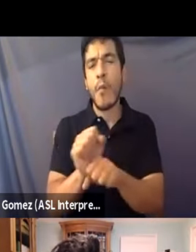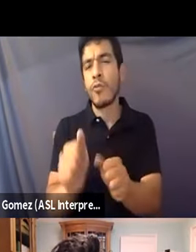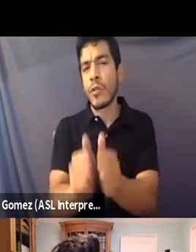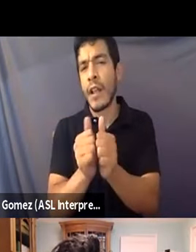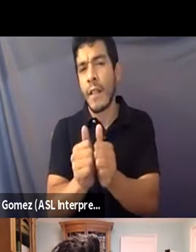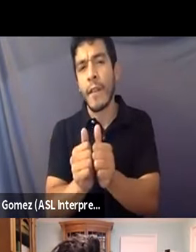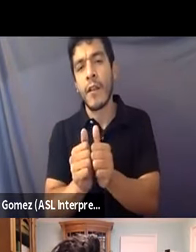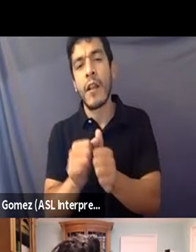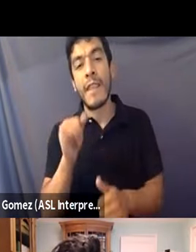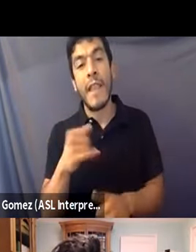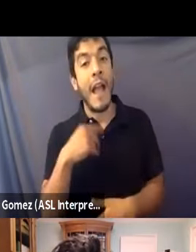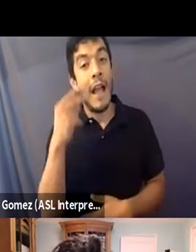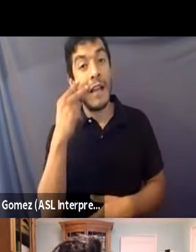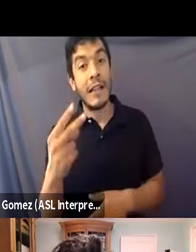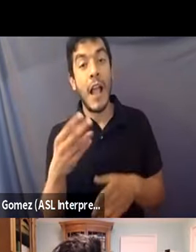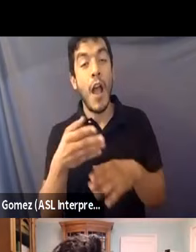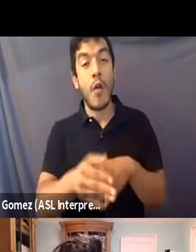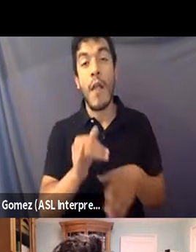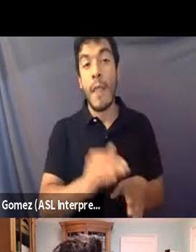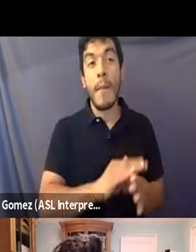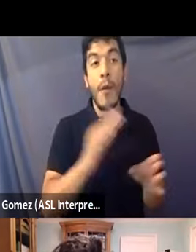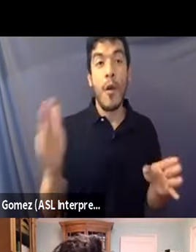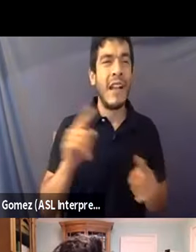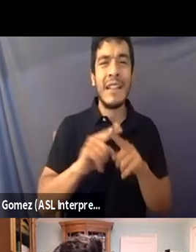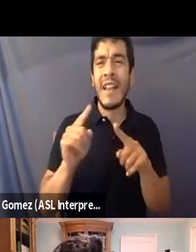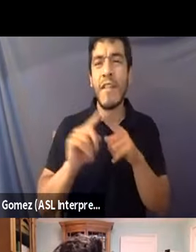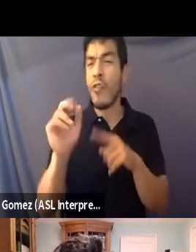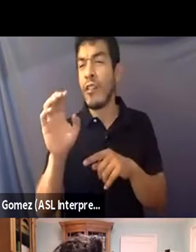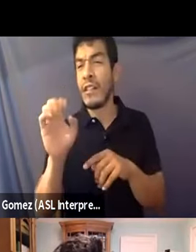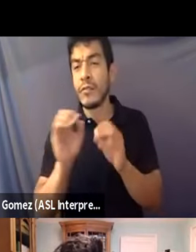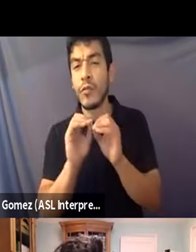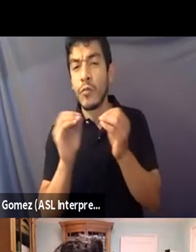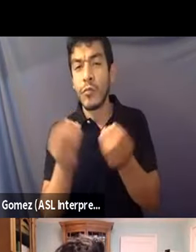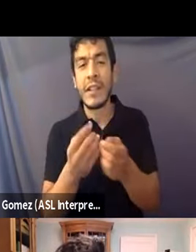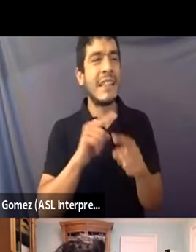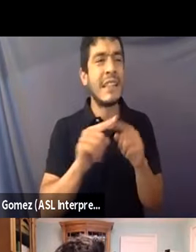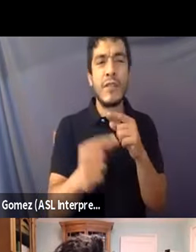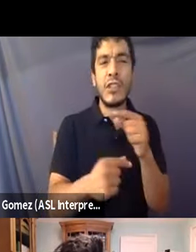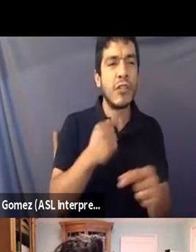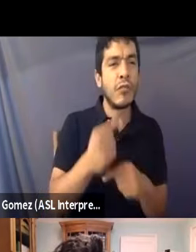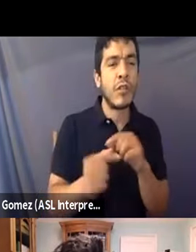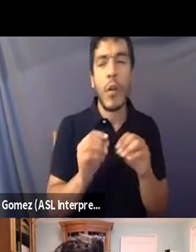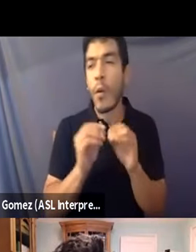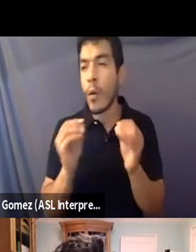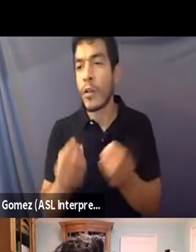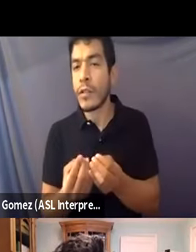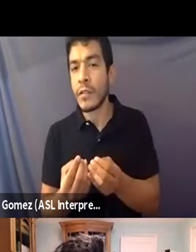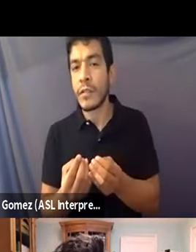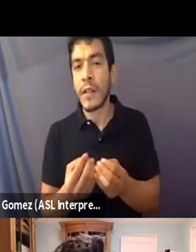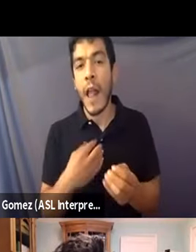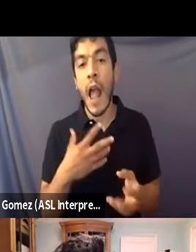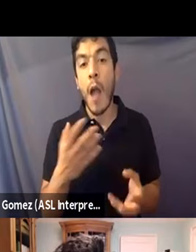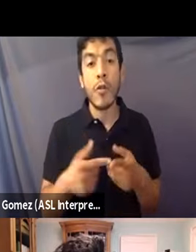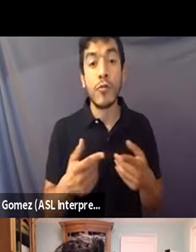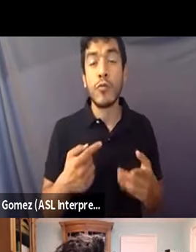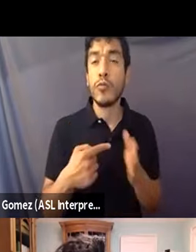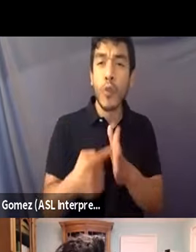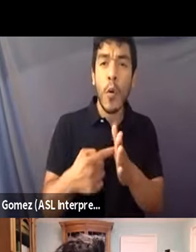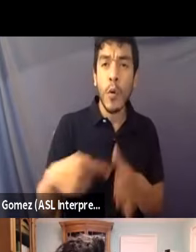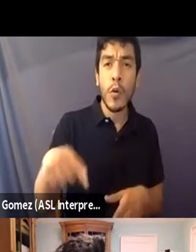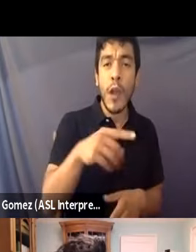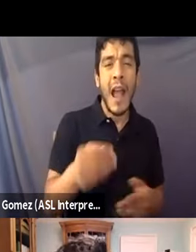I've seen across the board, multiracial organizations, multigenerational organizations. You know, I want to lift that up and I want to lift up your